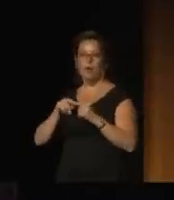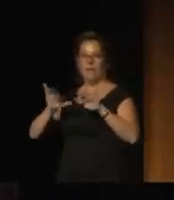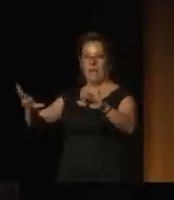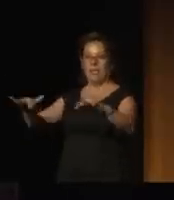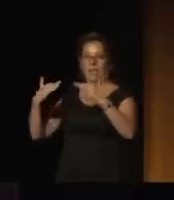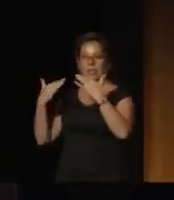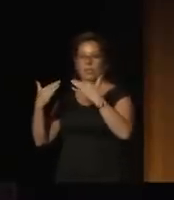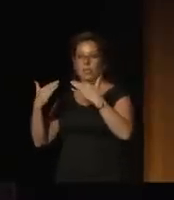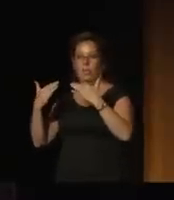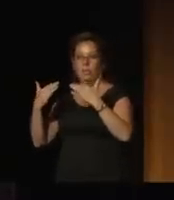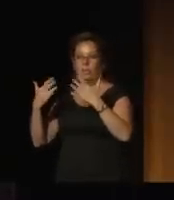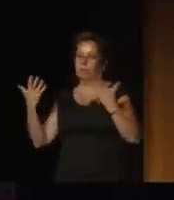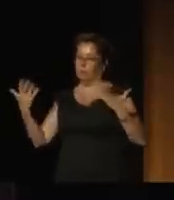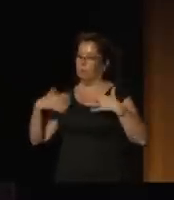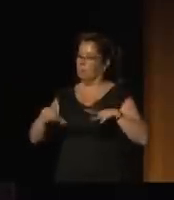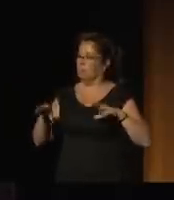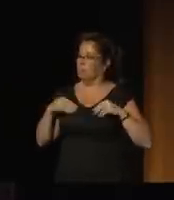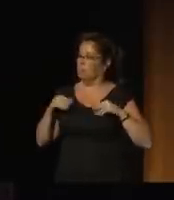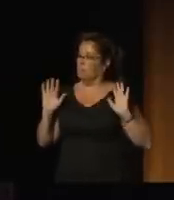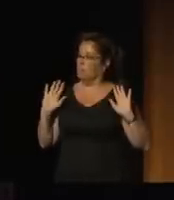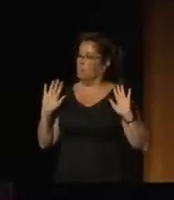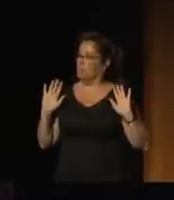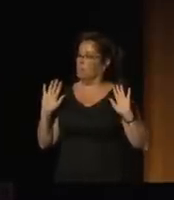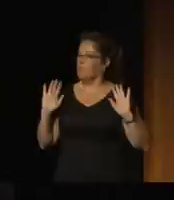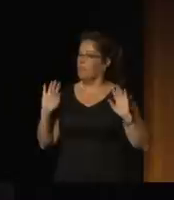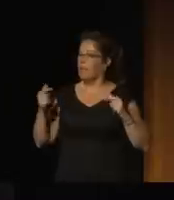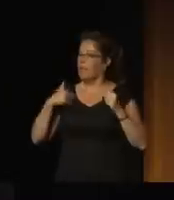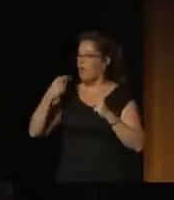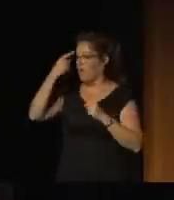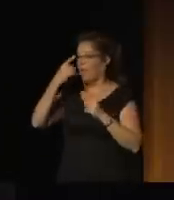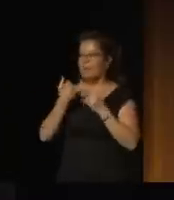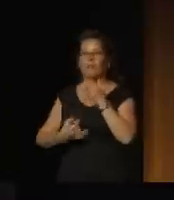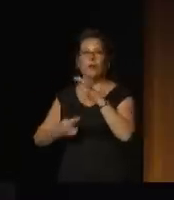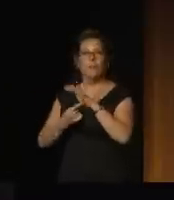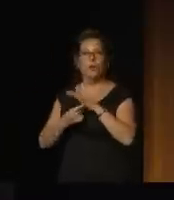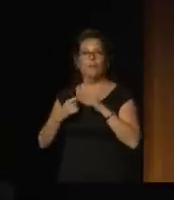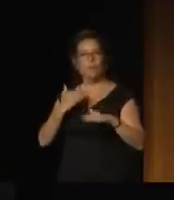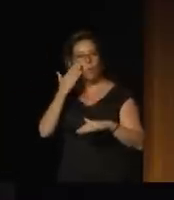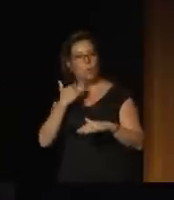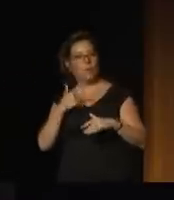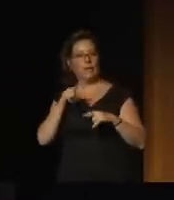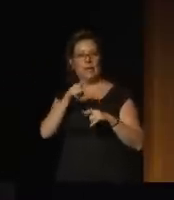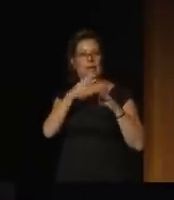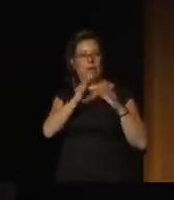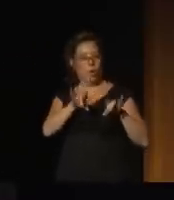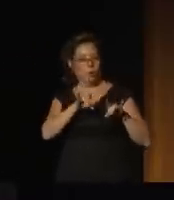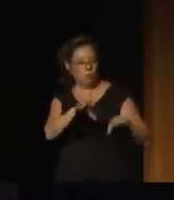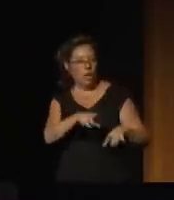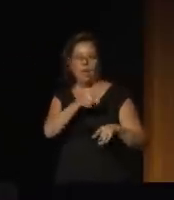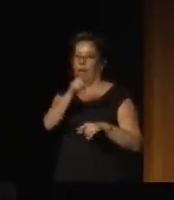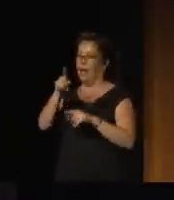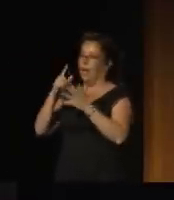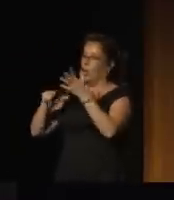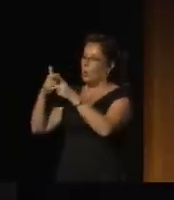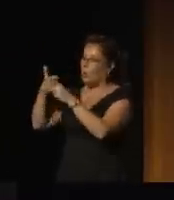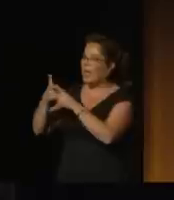know, we take it, we're the center of attention. And I think that, you know, it's important for women here in Australia and the UK and Africa and Asia